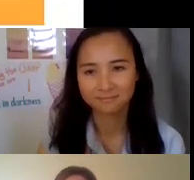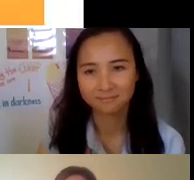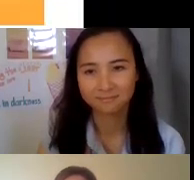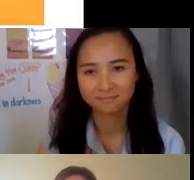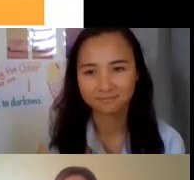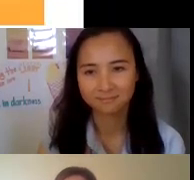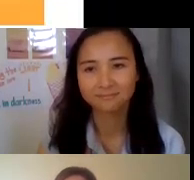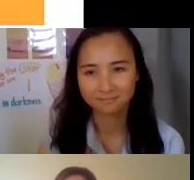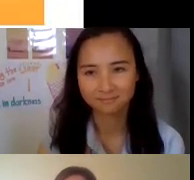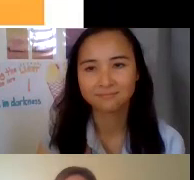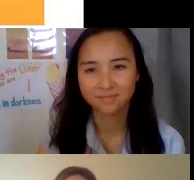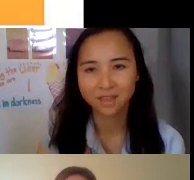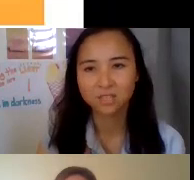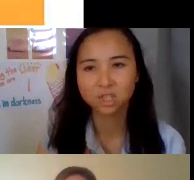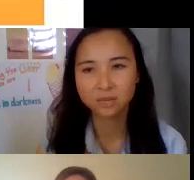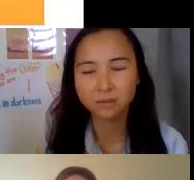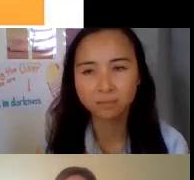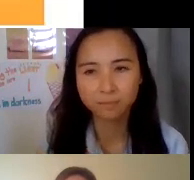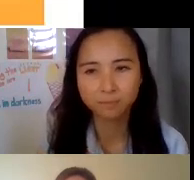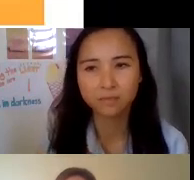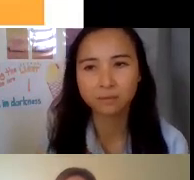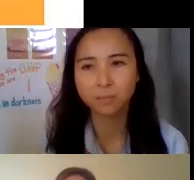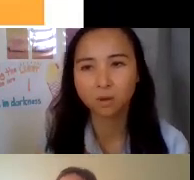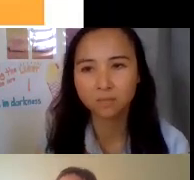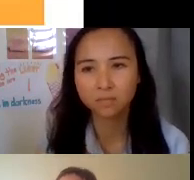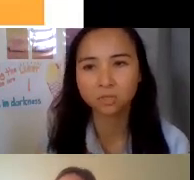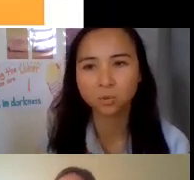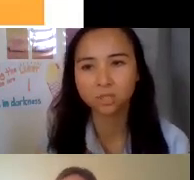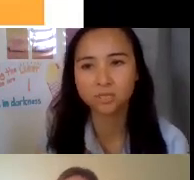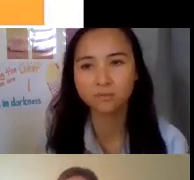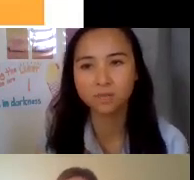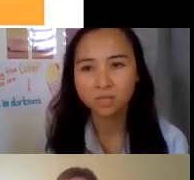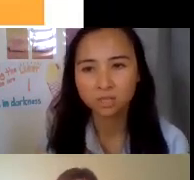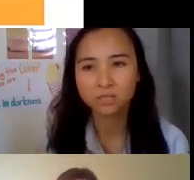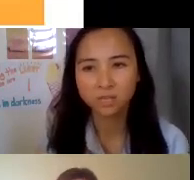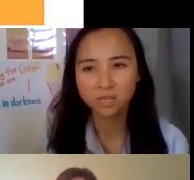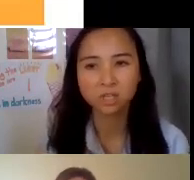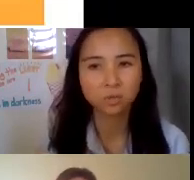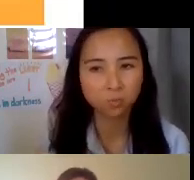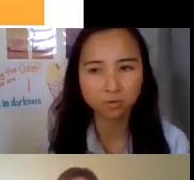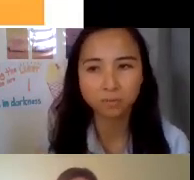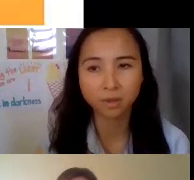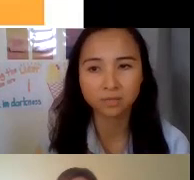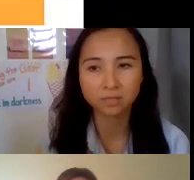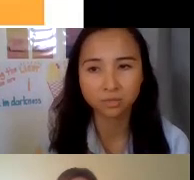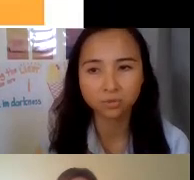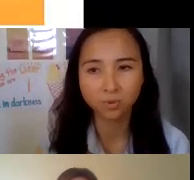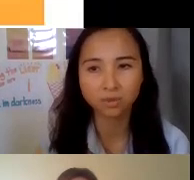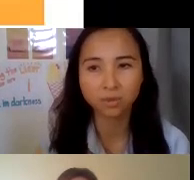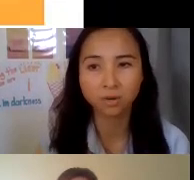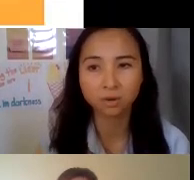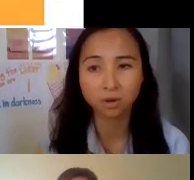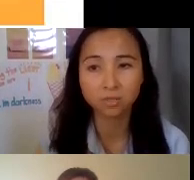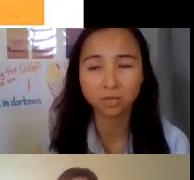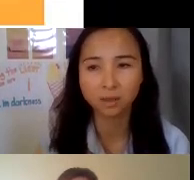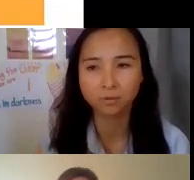more information. And Jen Bennett-Pond, this is question 7. She said, yes, she was wondering about this too, whether